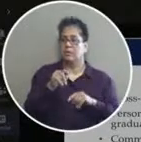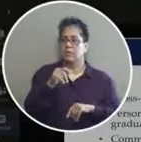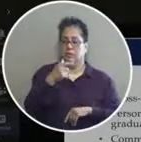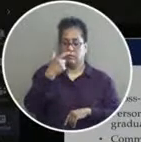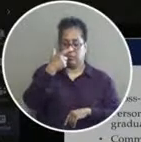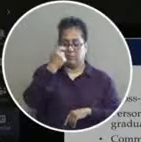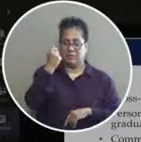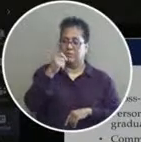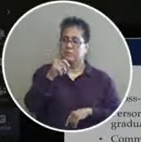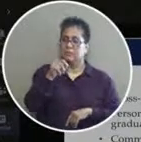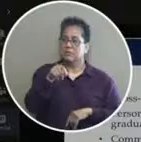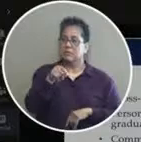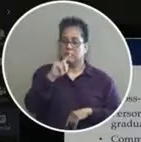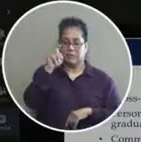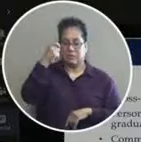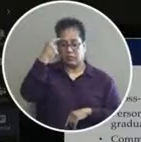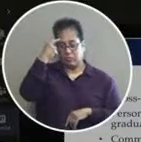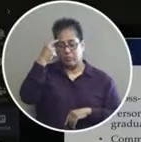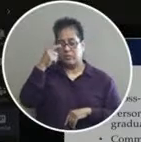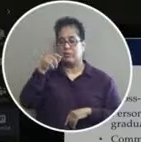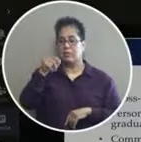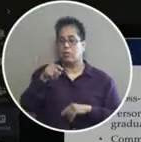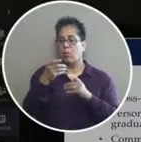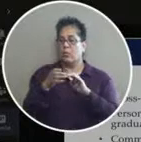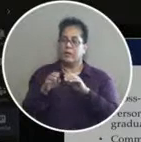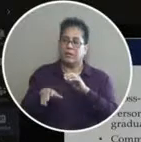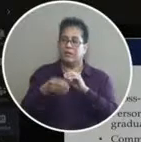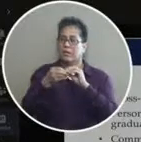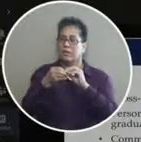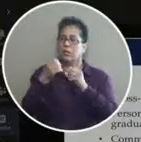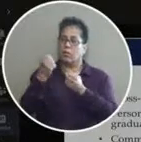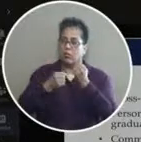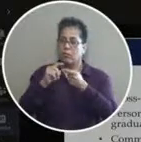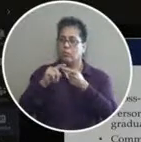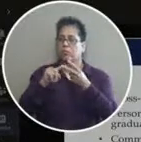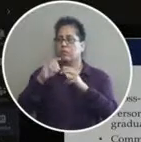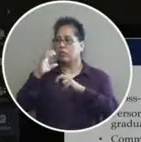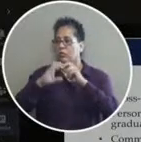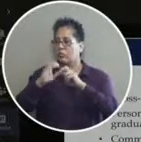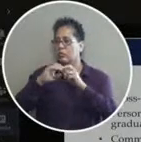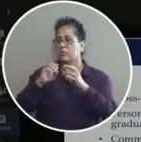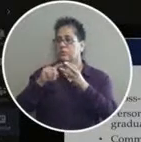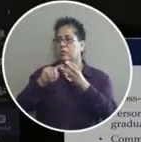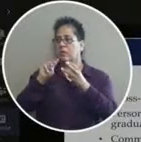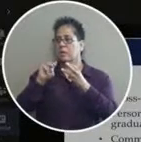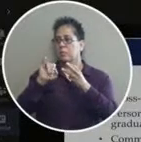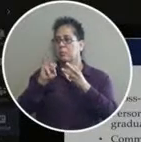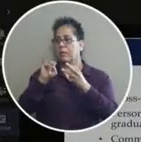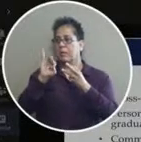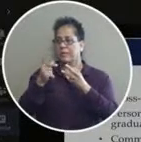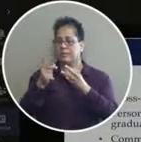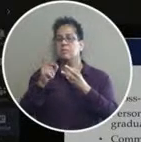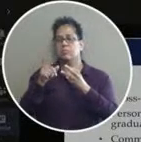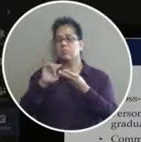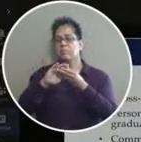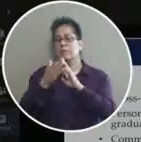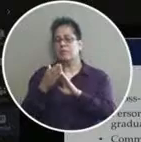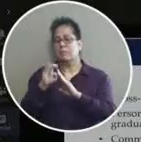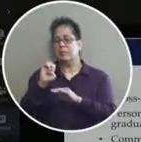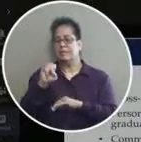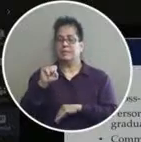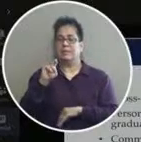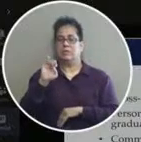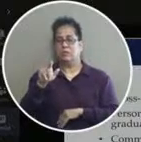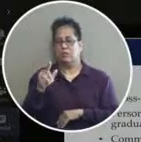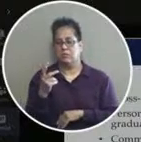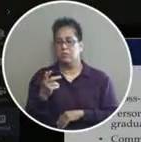because the government in Mexico has added automotive, construction, and mining as an essential business. And